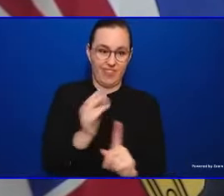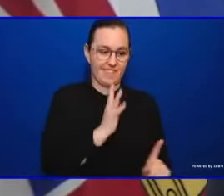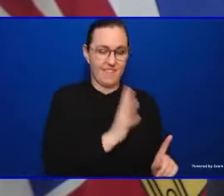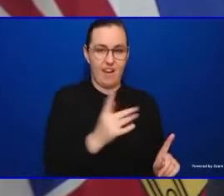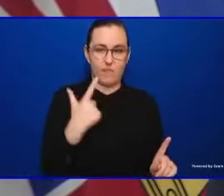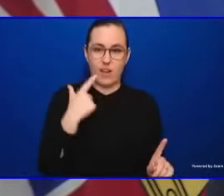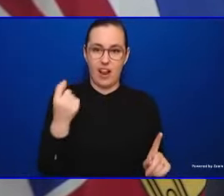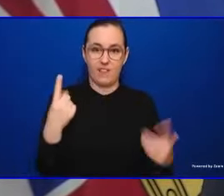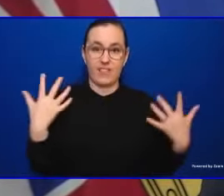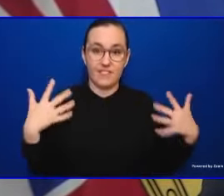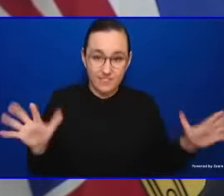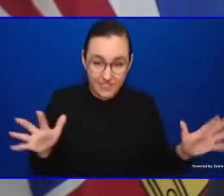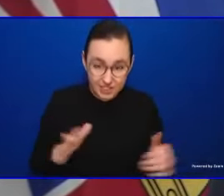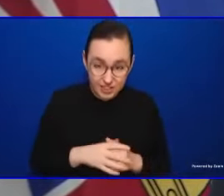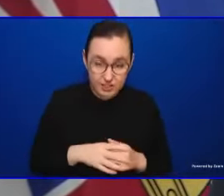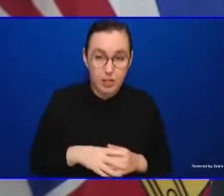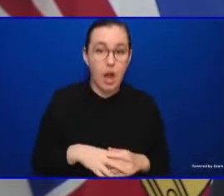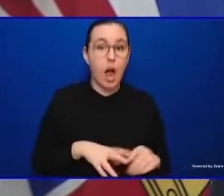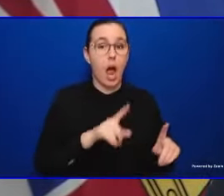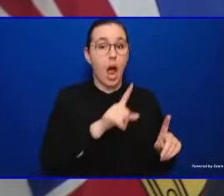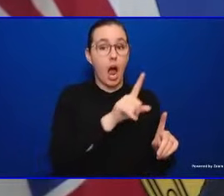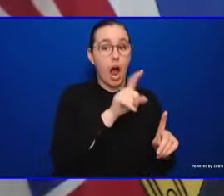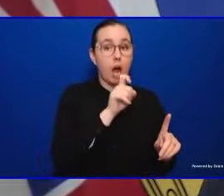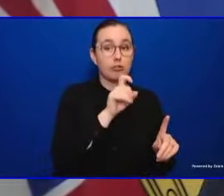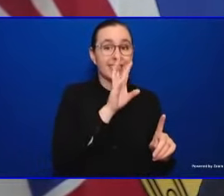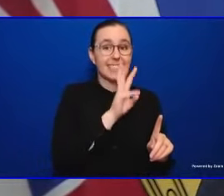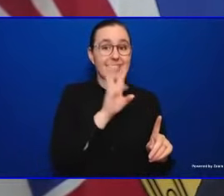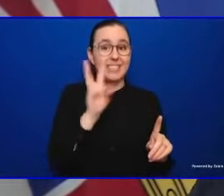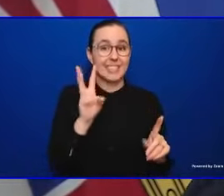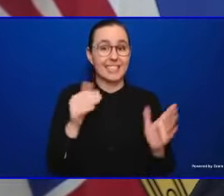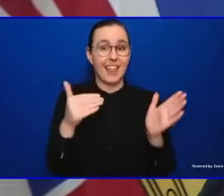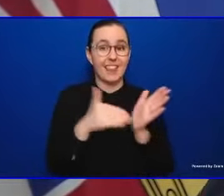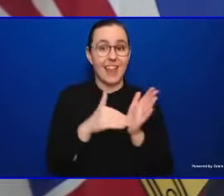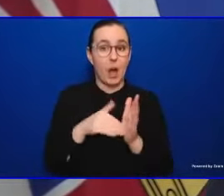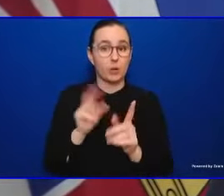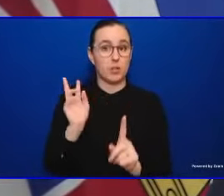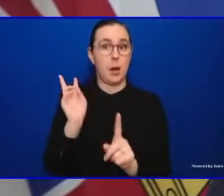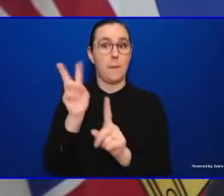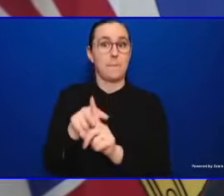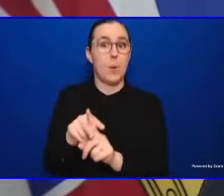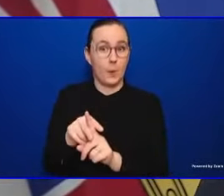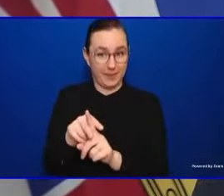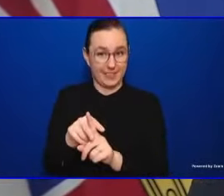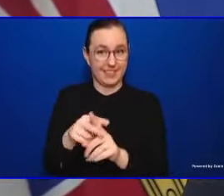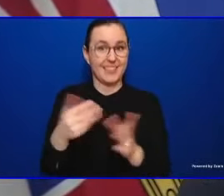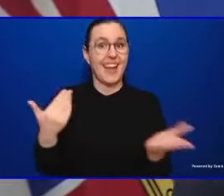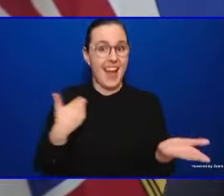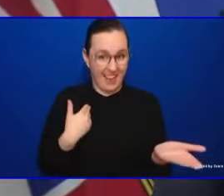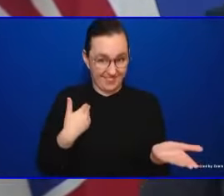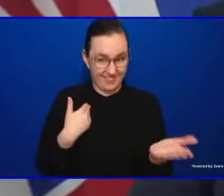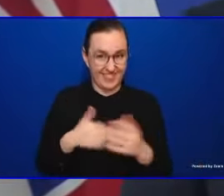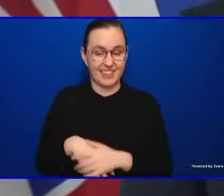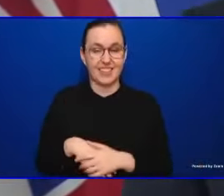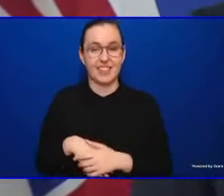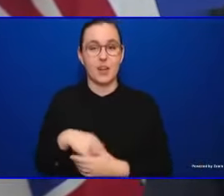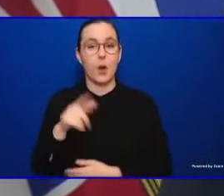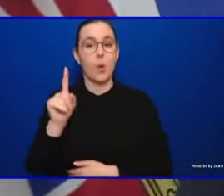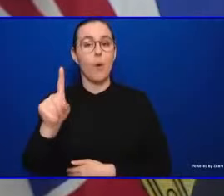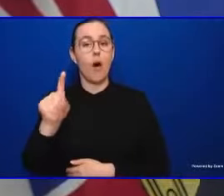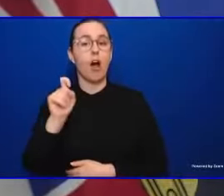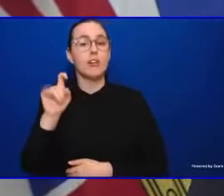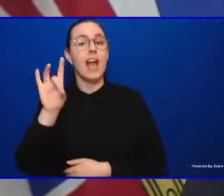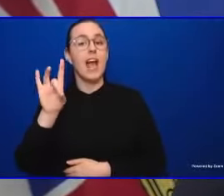166,000 have received or have booked an appointment. And a total of 182,000 have registered. Now, that